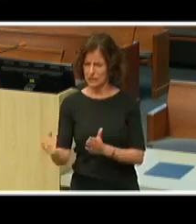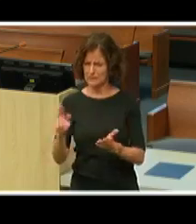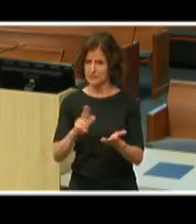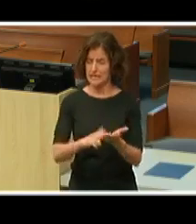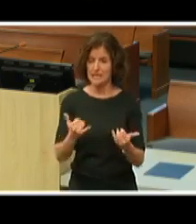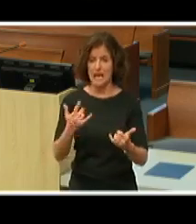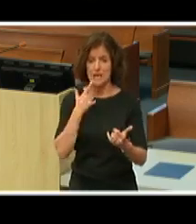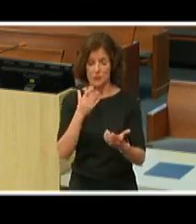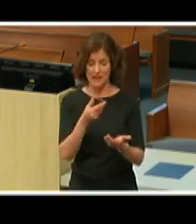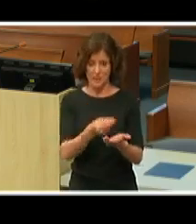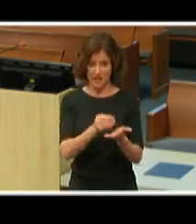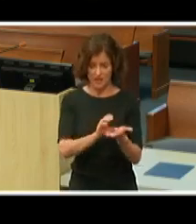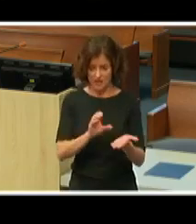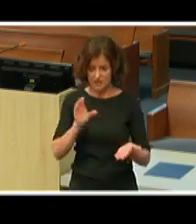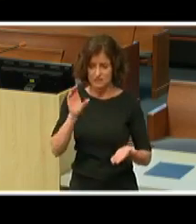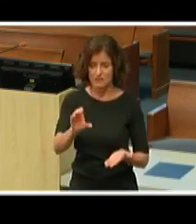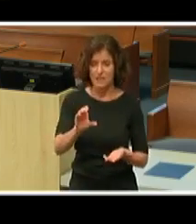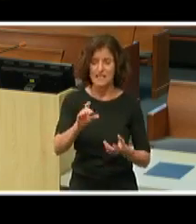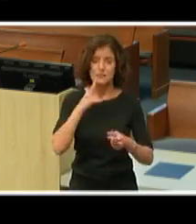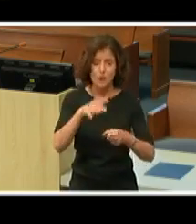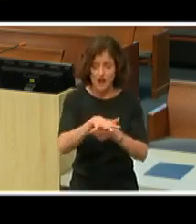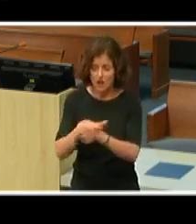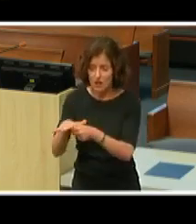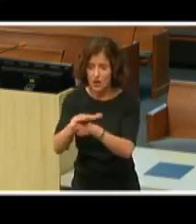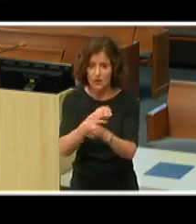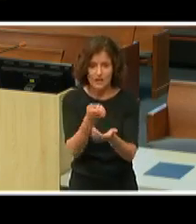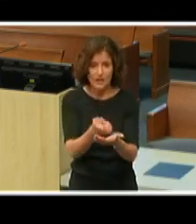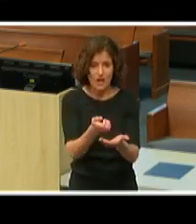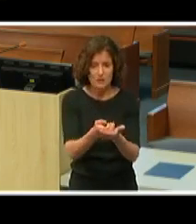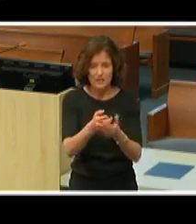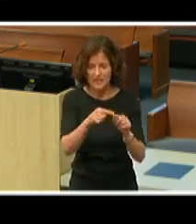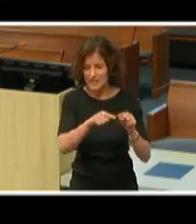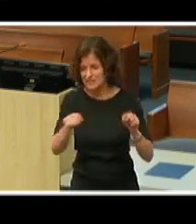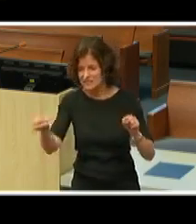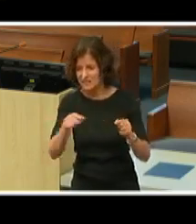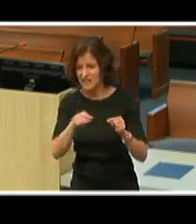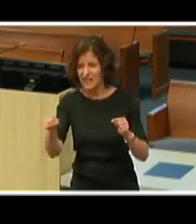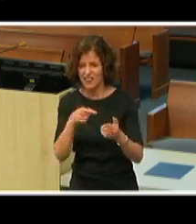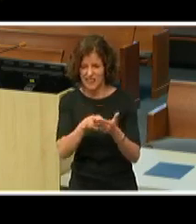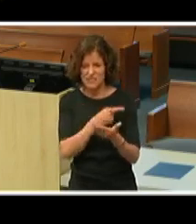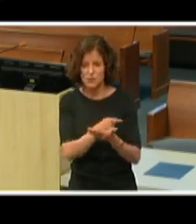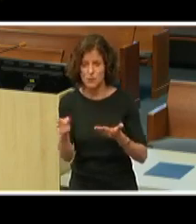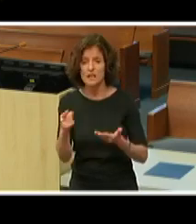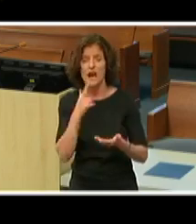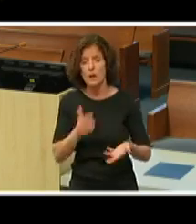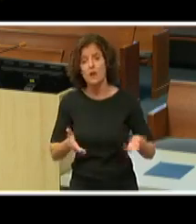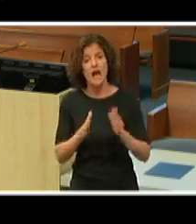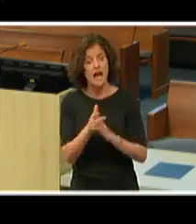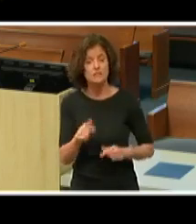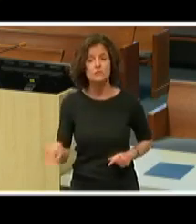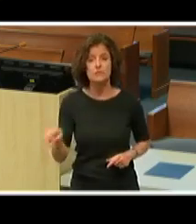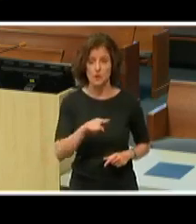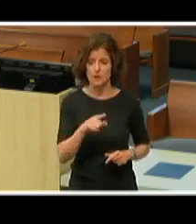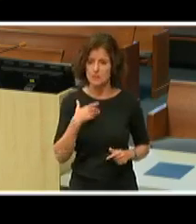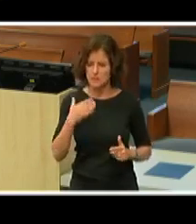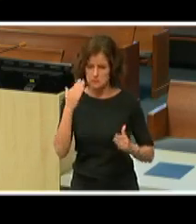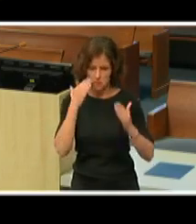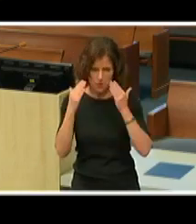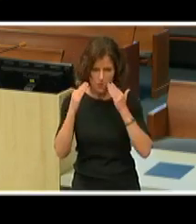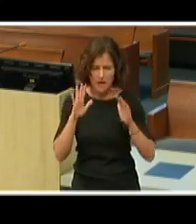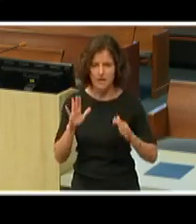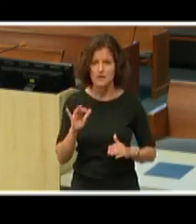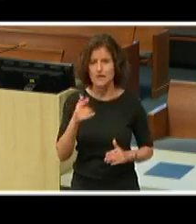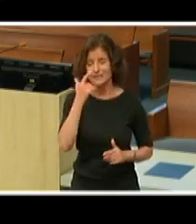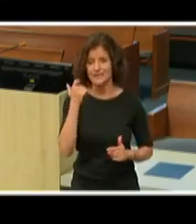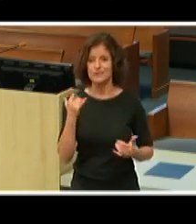money gets put into our local economy really over the next week, what I would ask you is that you just be aware of that, because